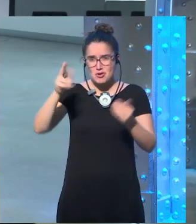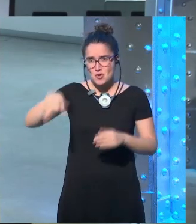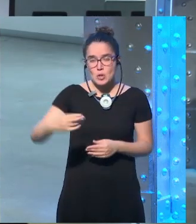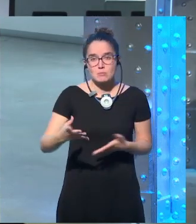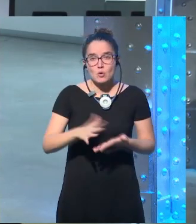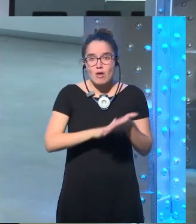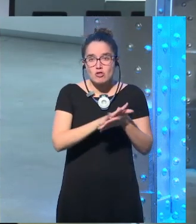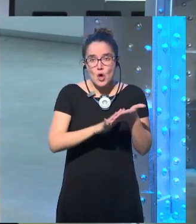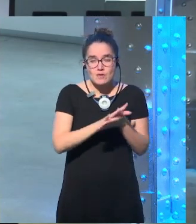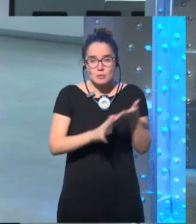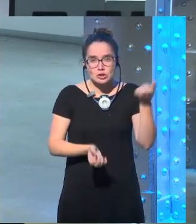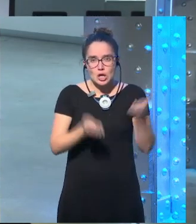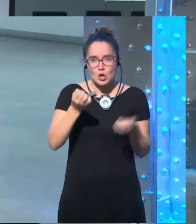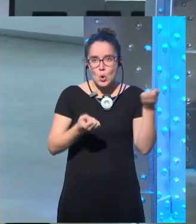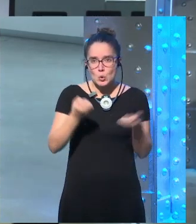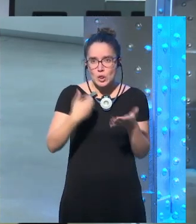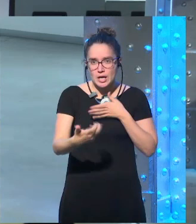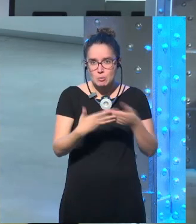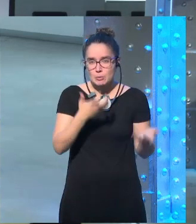be feasible in places like,